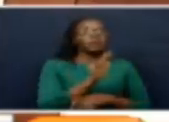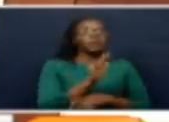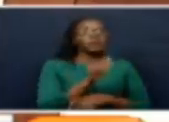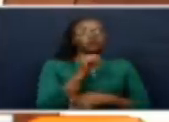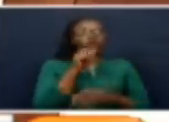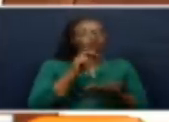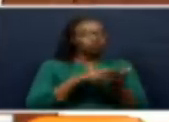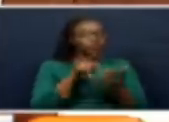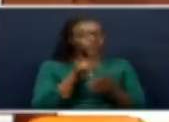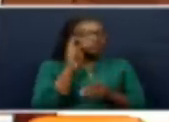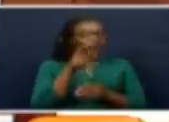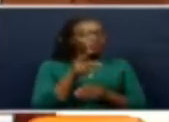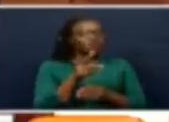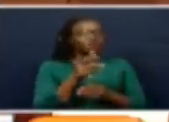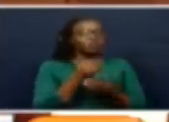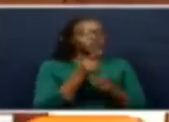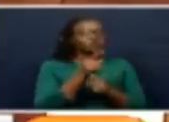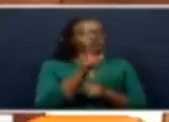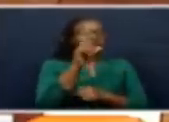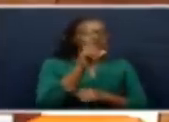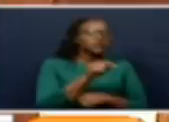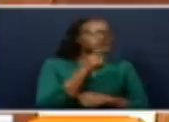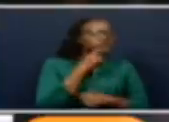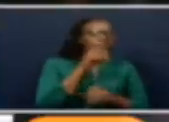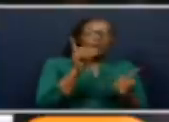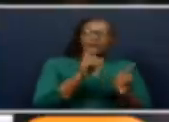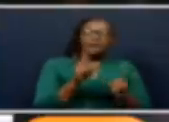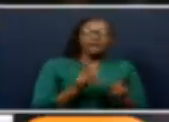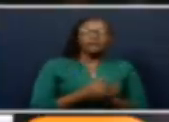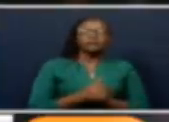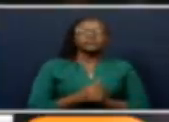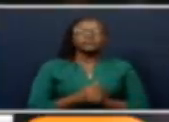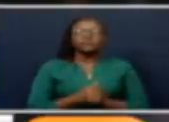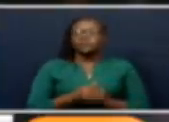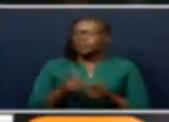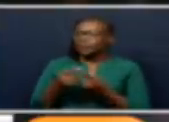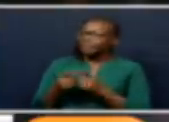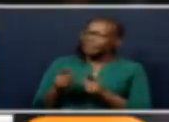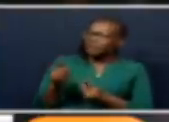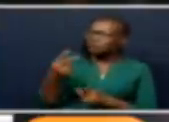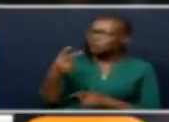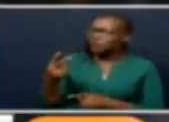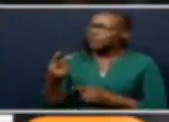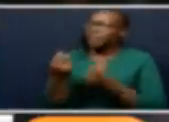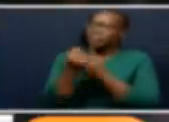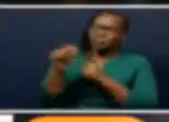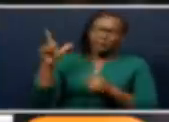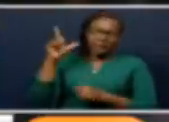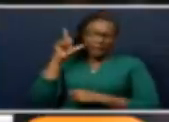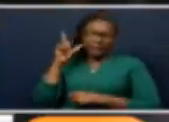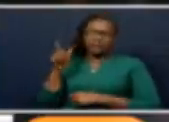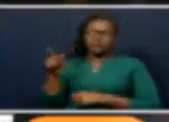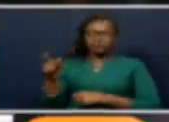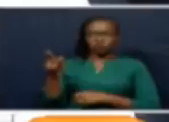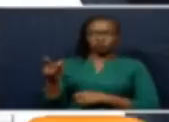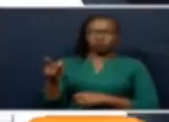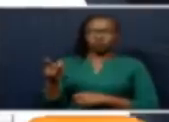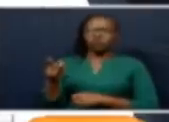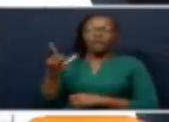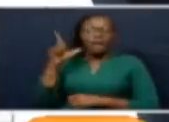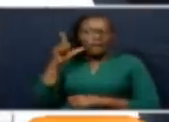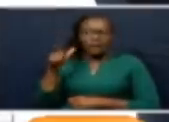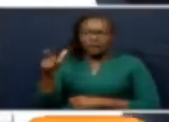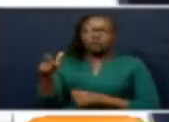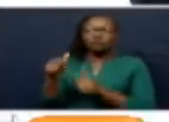position, yeah. Or it will make you less a man. Okay, so, but look, the president listens to you. Yeah. He listens to